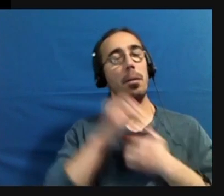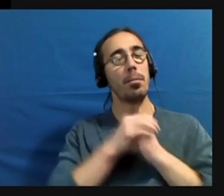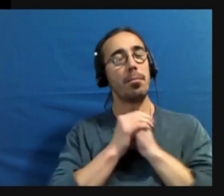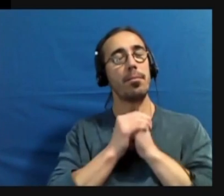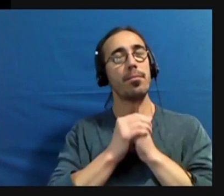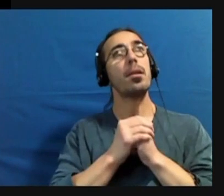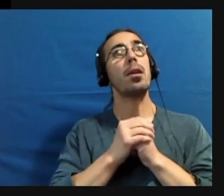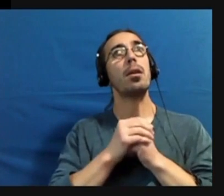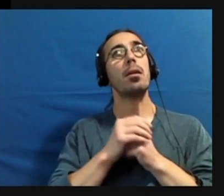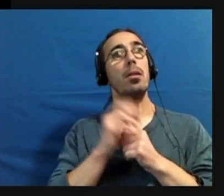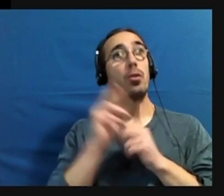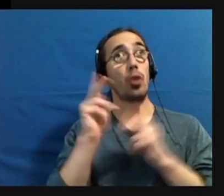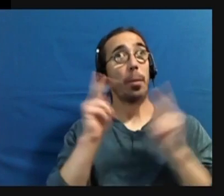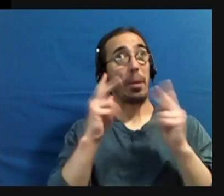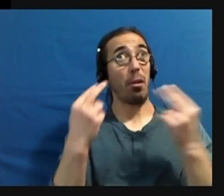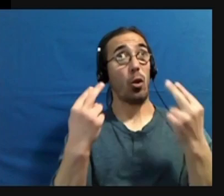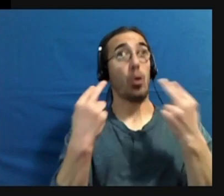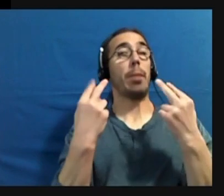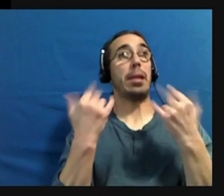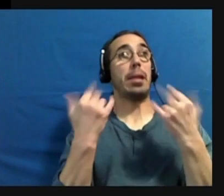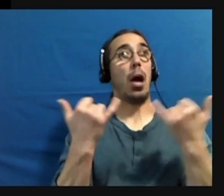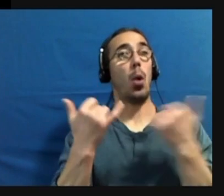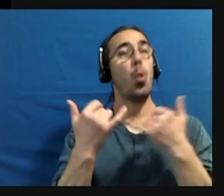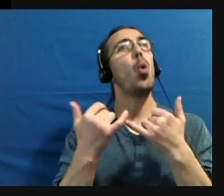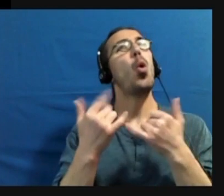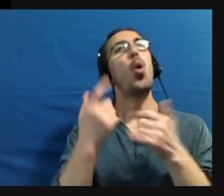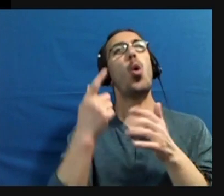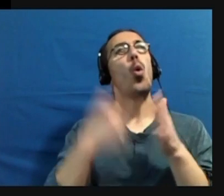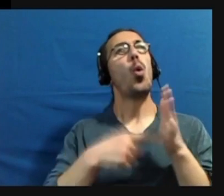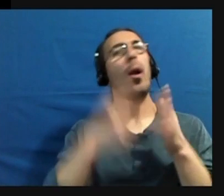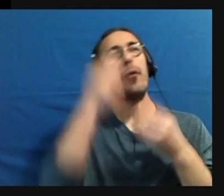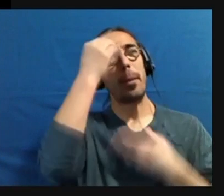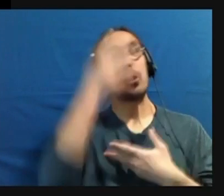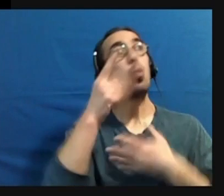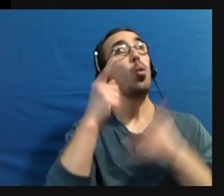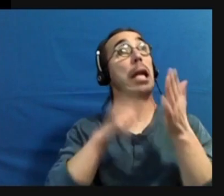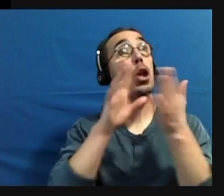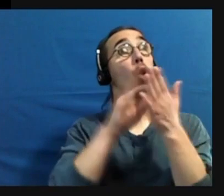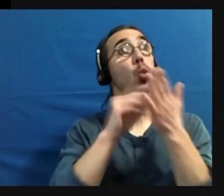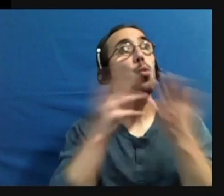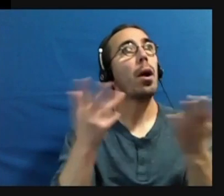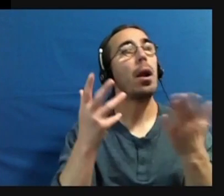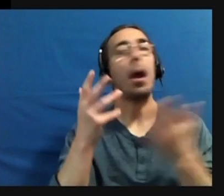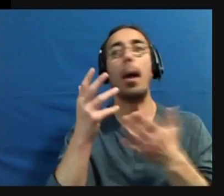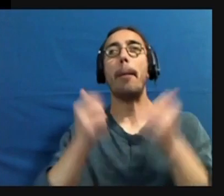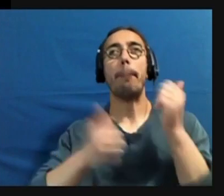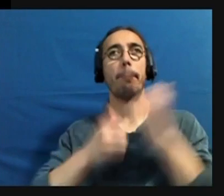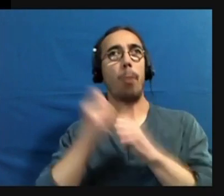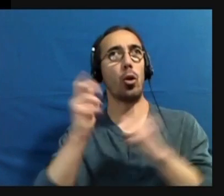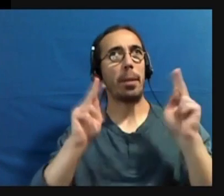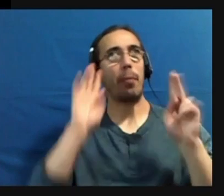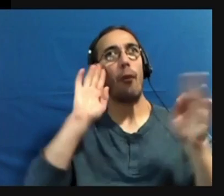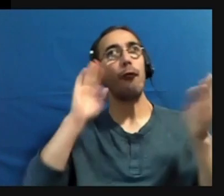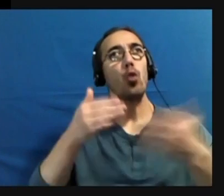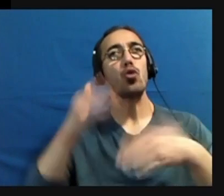people looking at me right now, what information are they going to get? Well, a lot of people are going to be centrally focused on